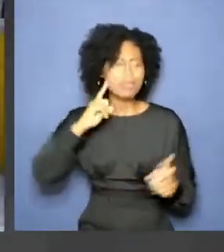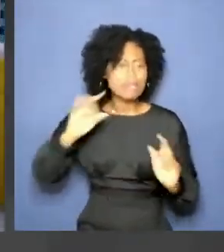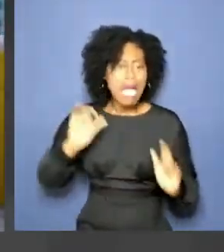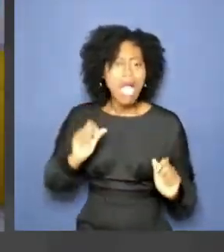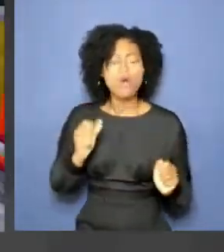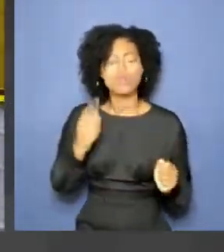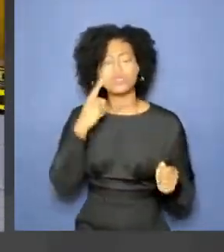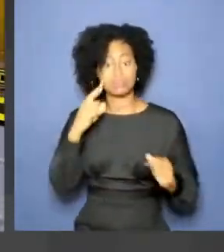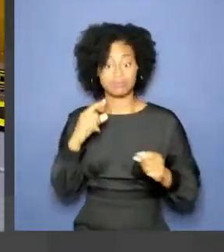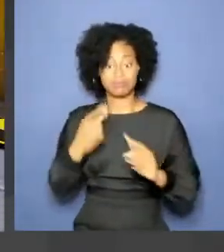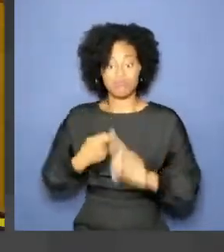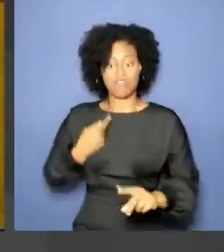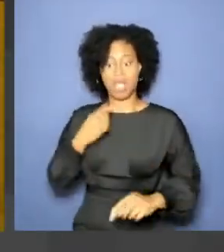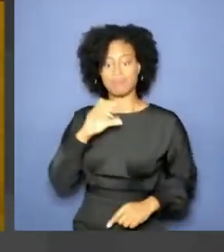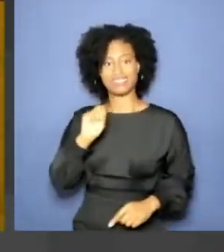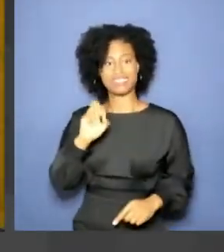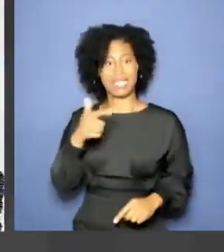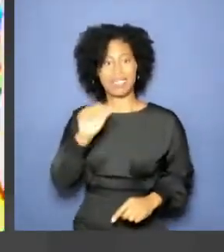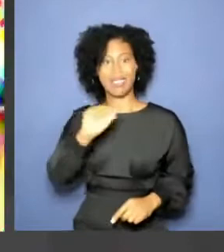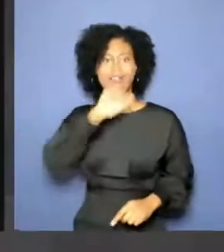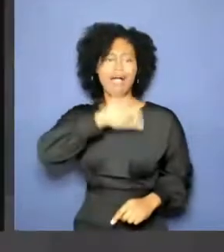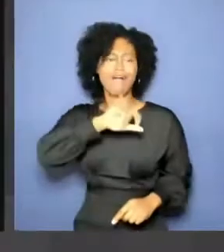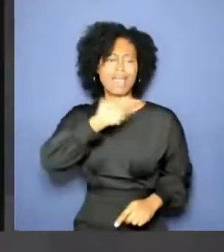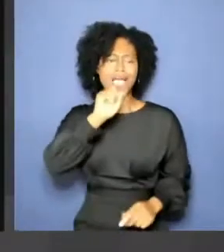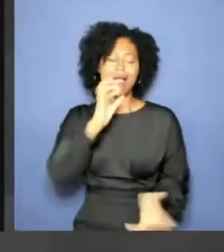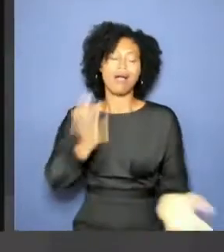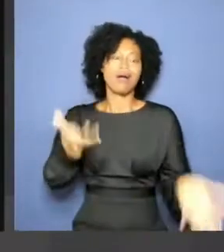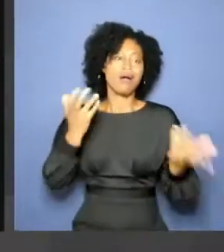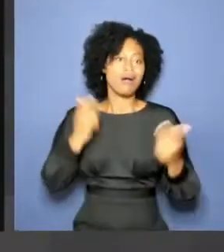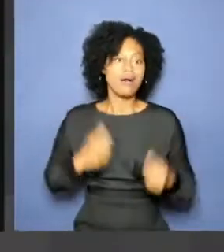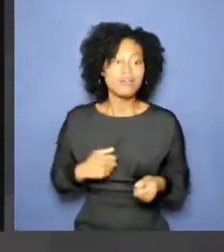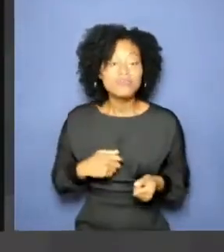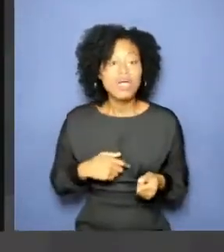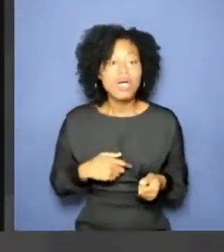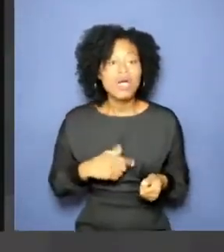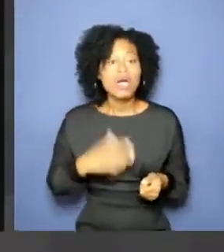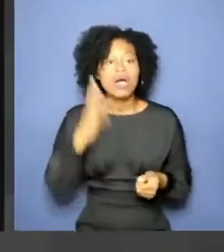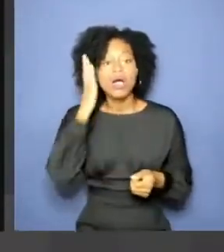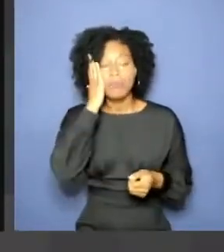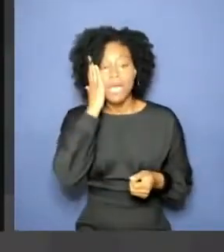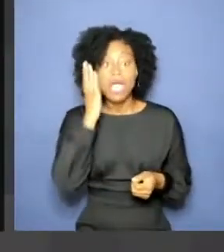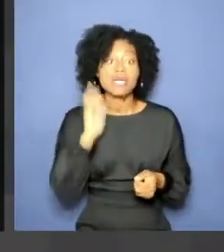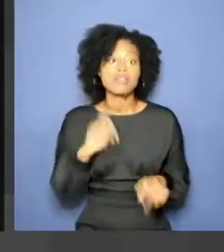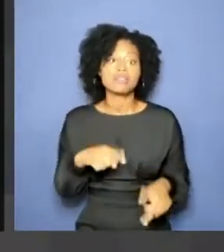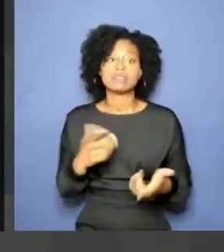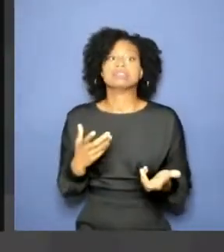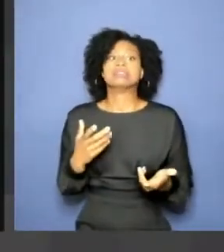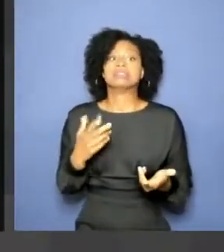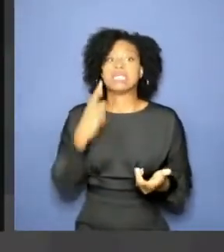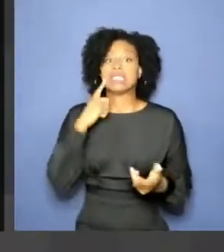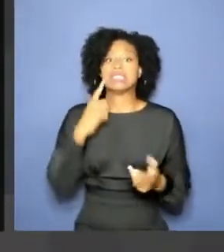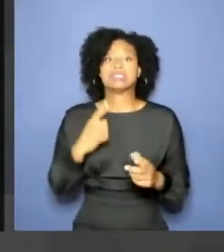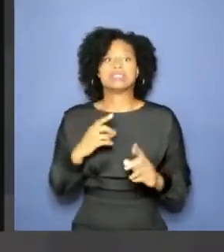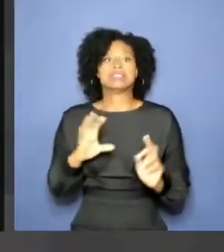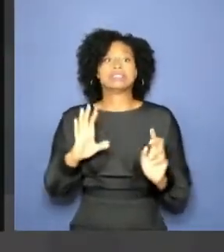Sega. This is insane. I love this. So you can... Oh my gosh. Yo, these blazes. Nope.